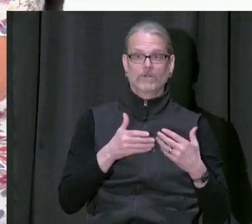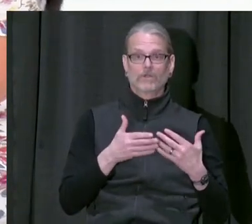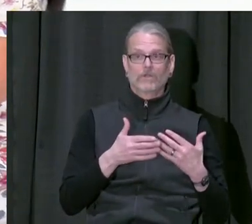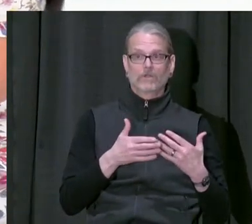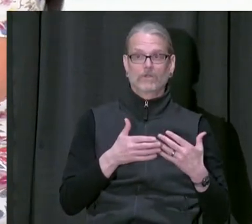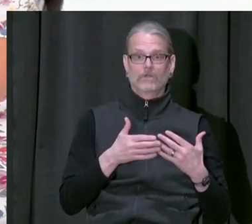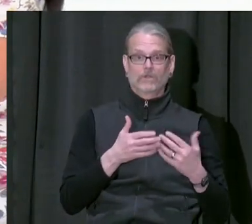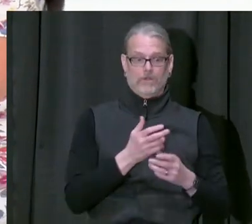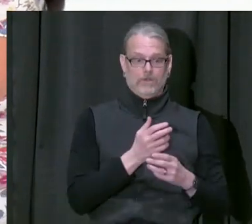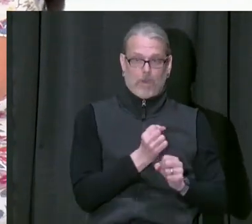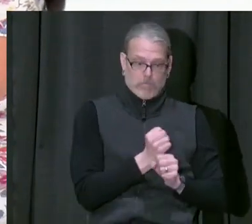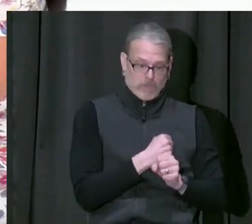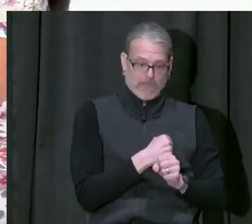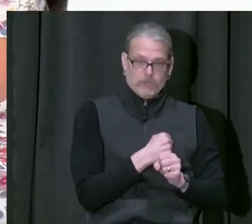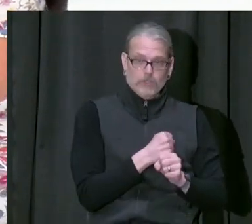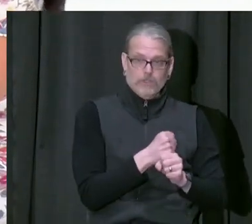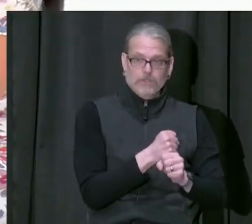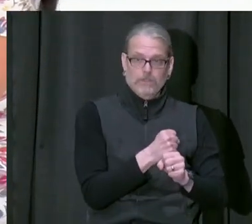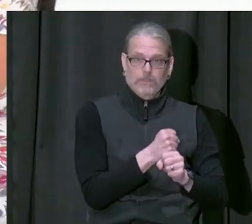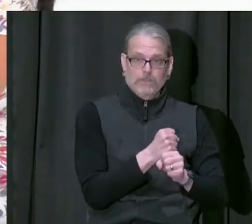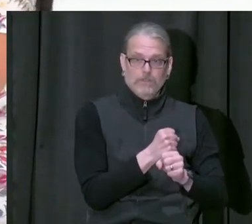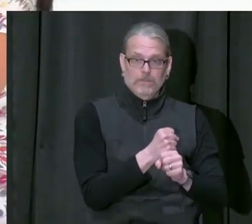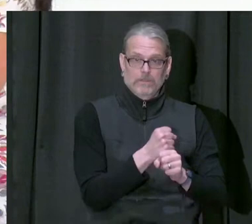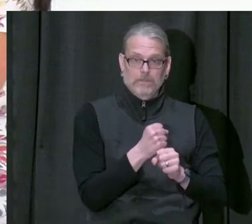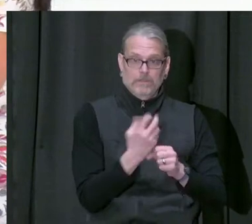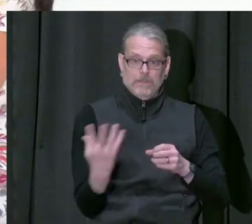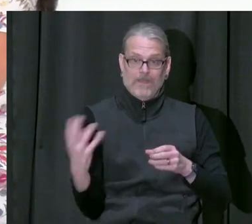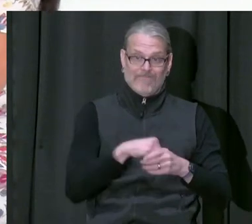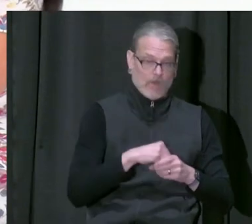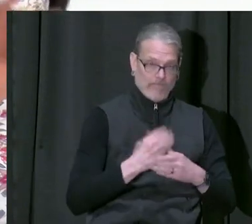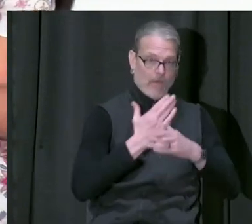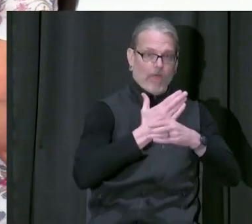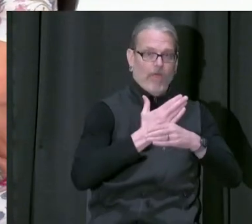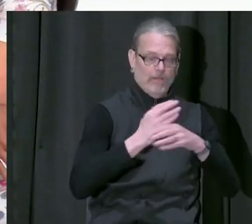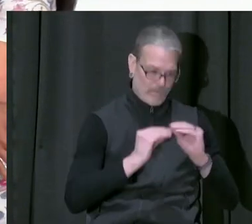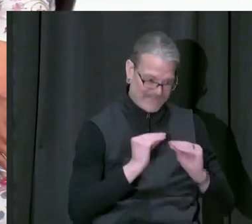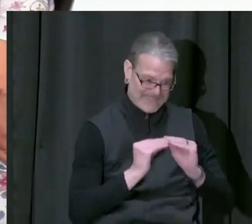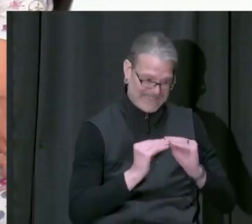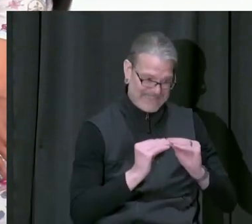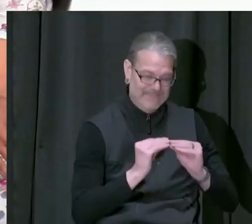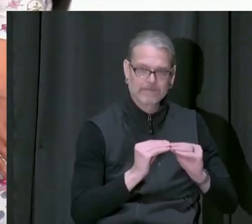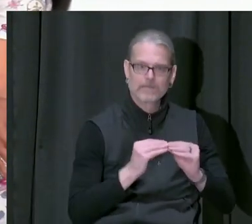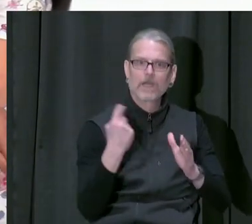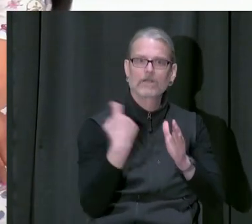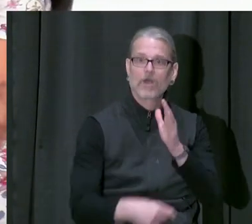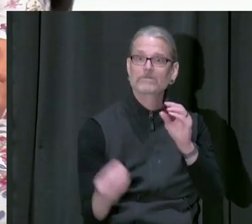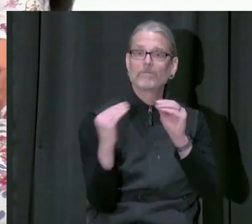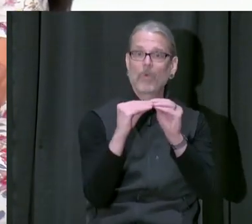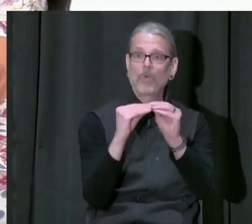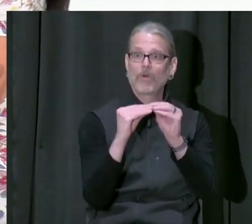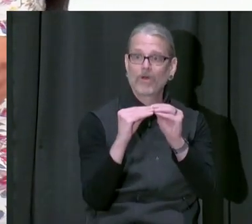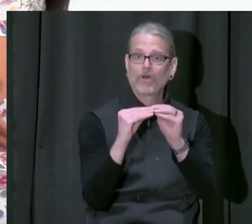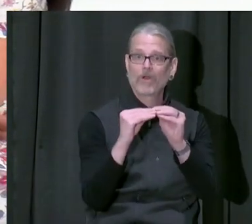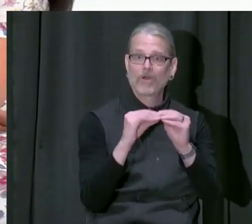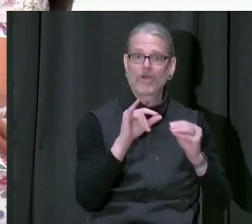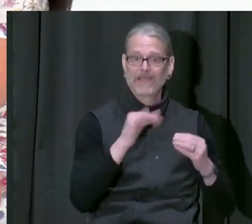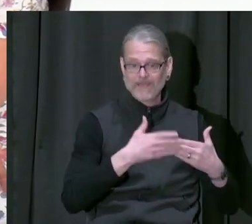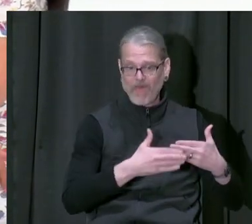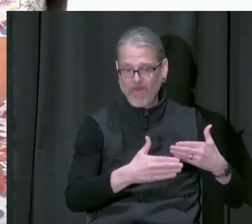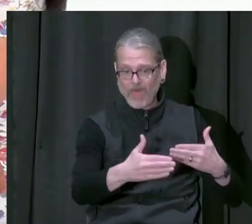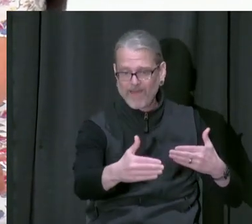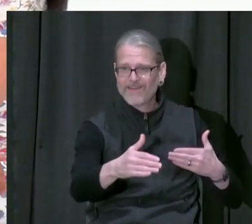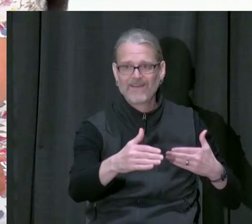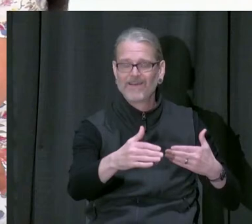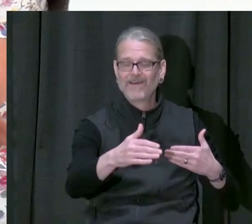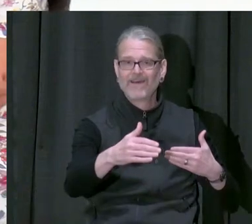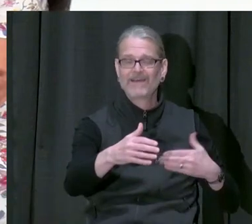once in production, it costs you 16 times more than if you did it right at the very beginning. So how does product